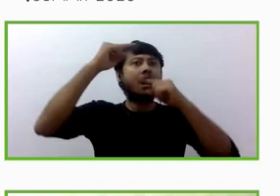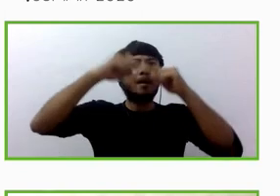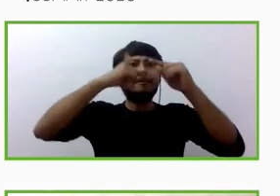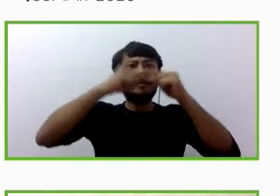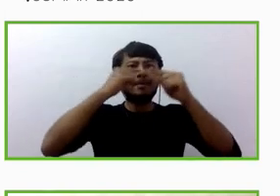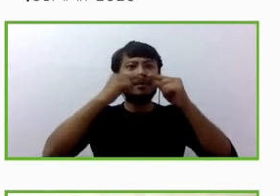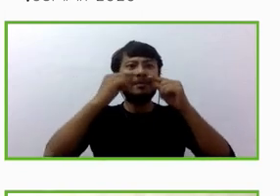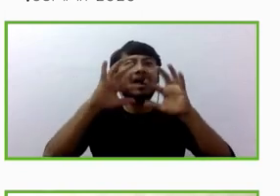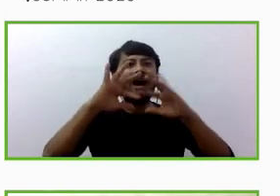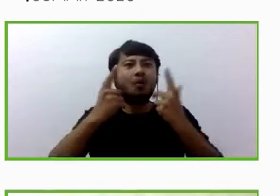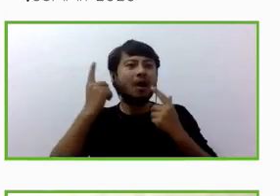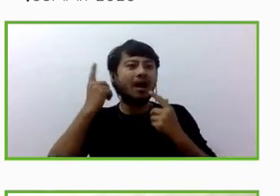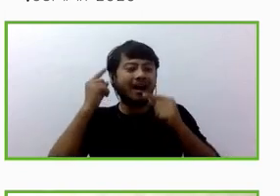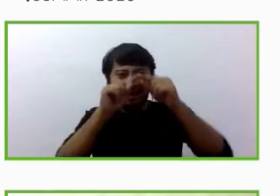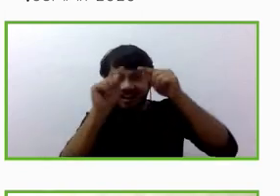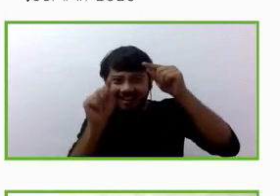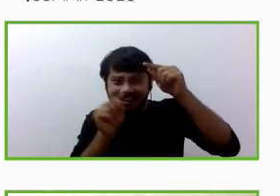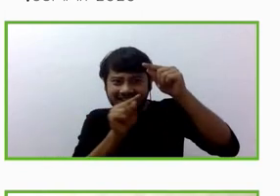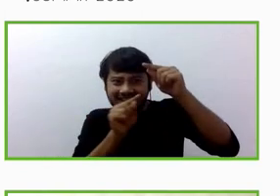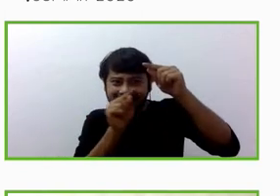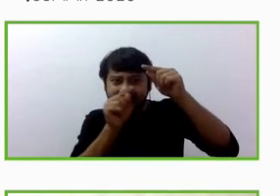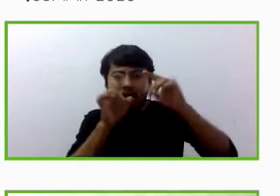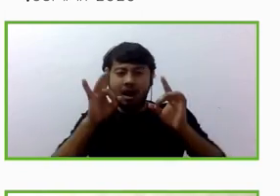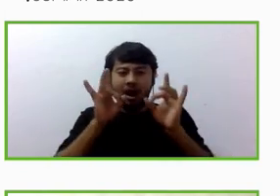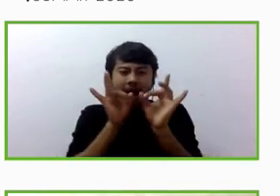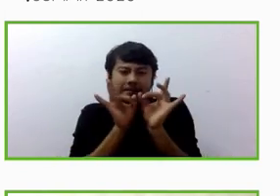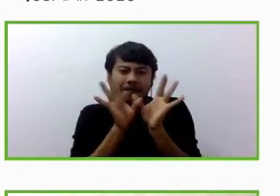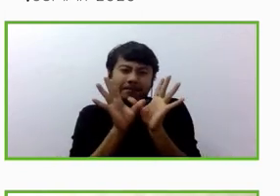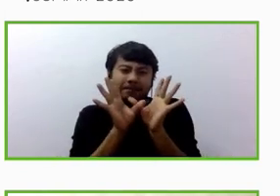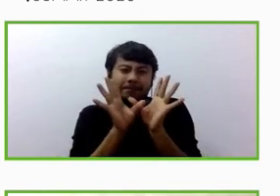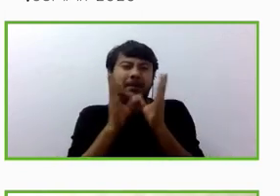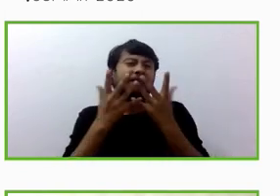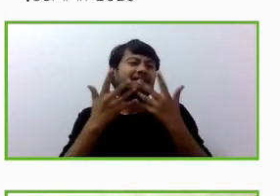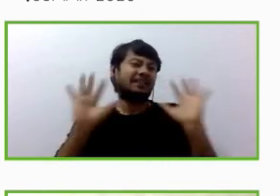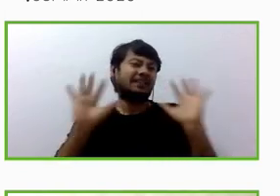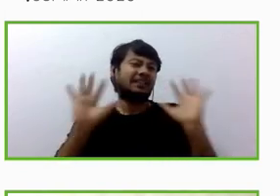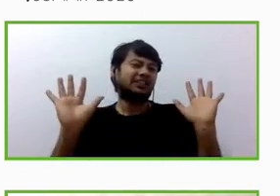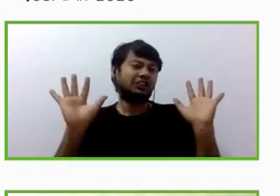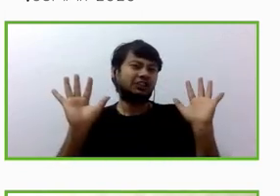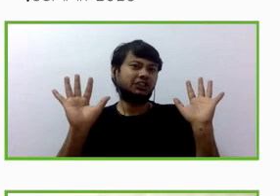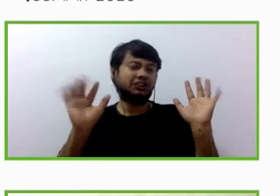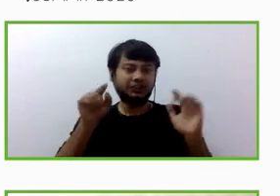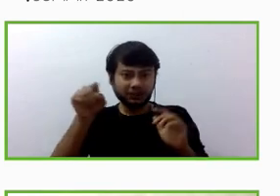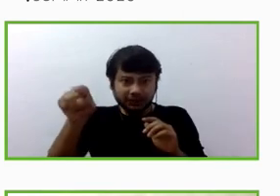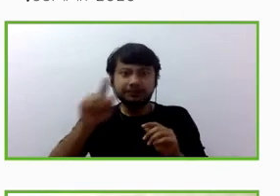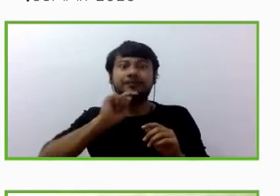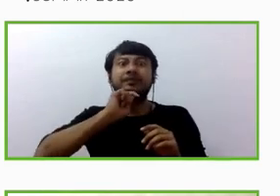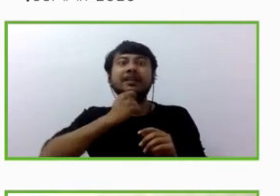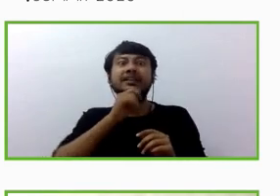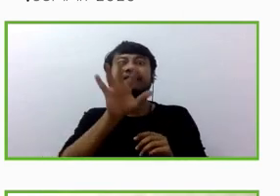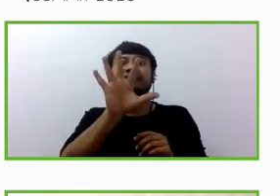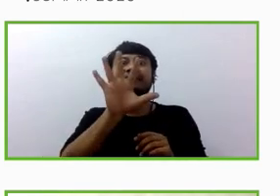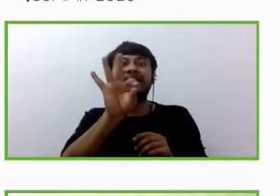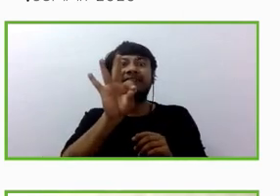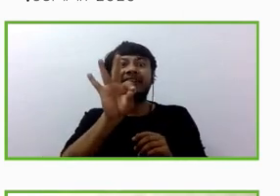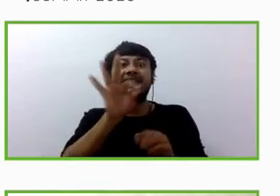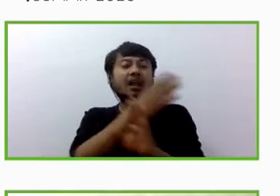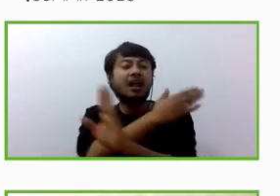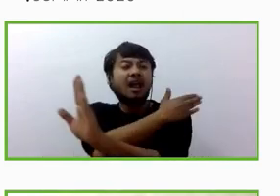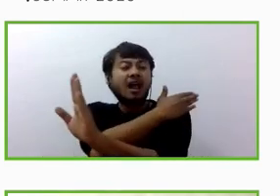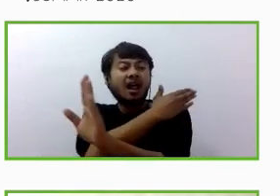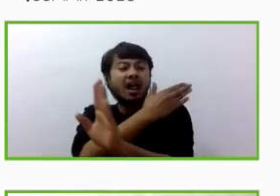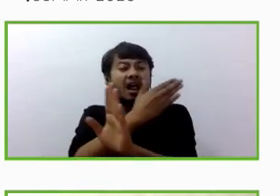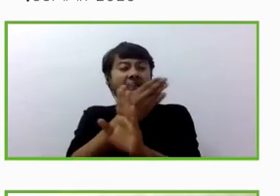and the brain recognizes that as sound. So for 50 years, she was profoundly deaf. She had to lip read. She didn't learn